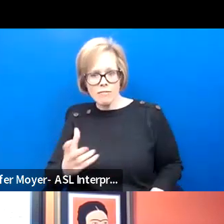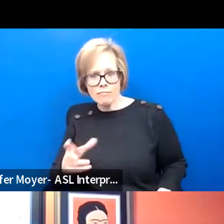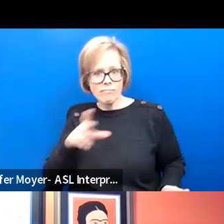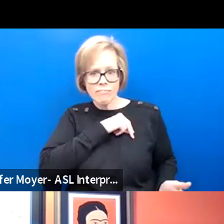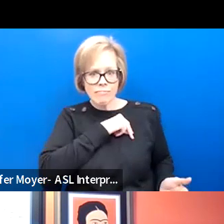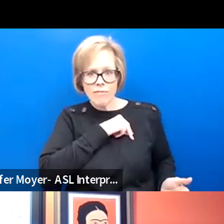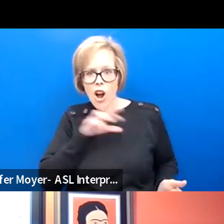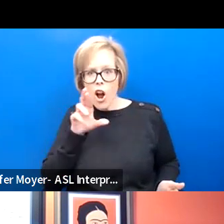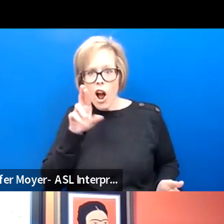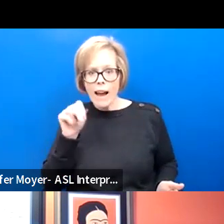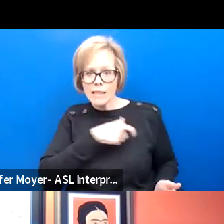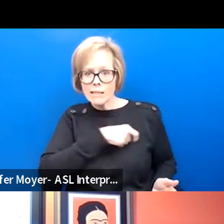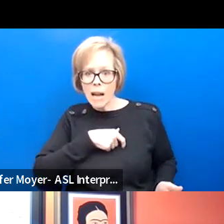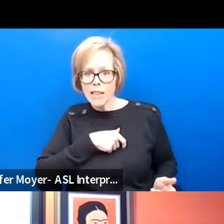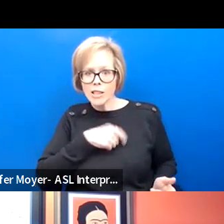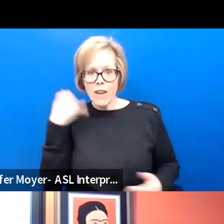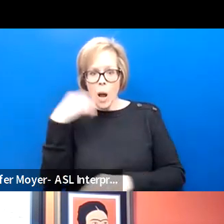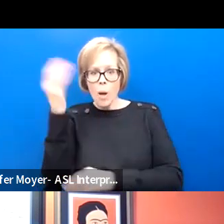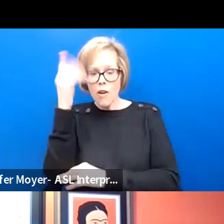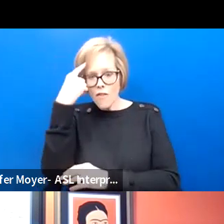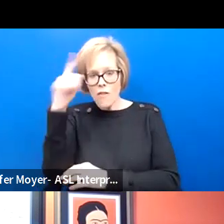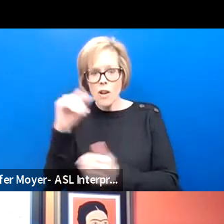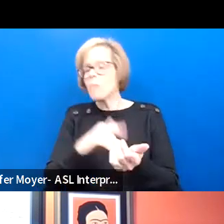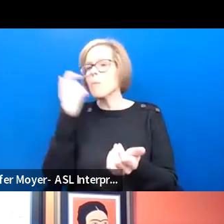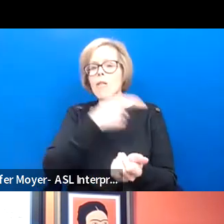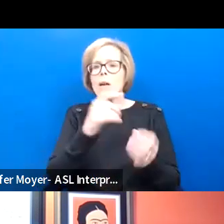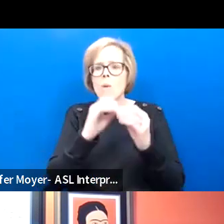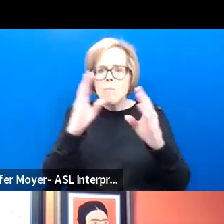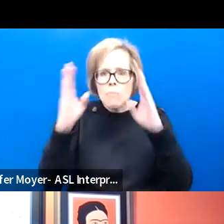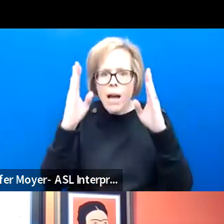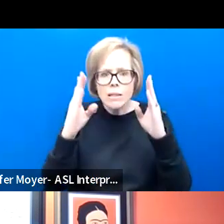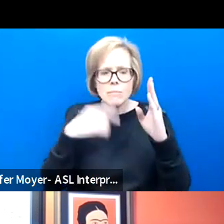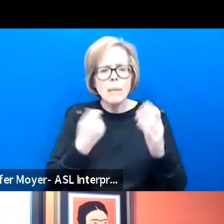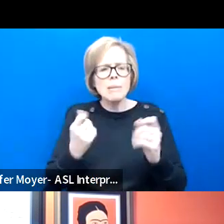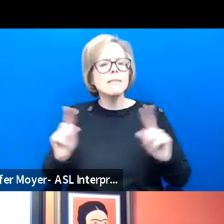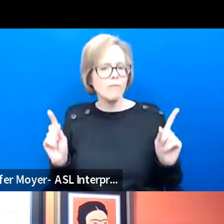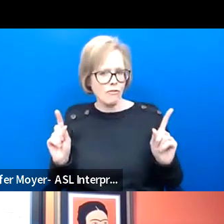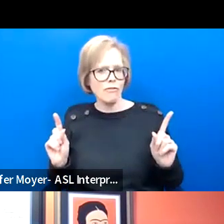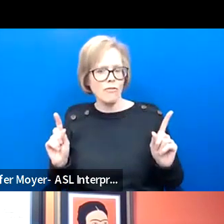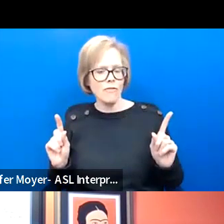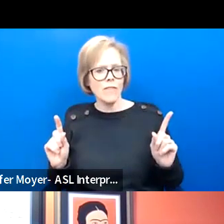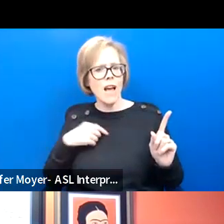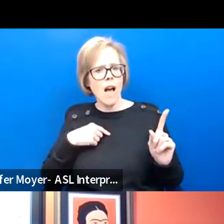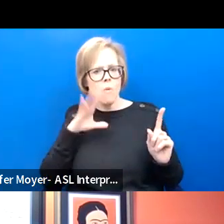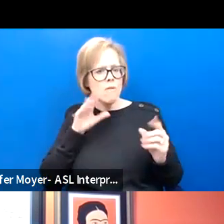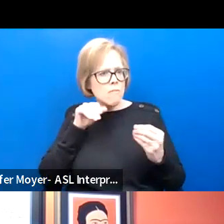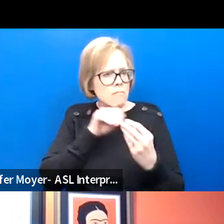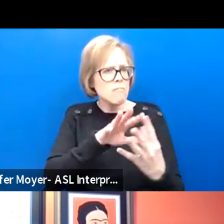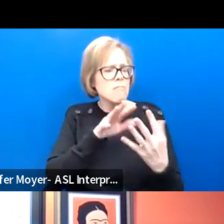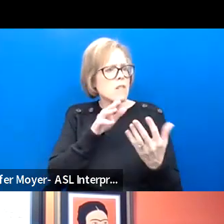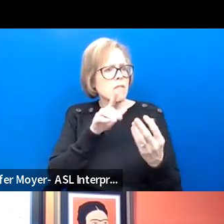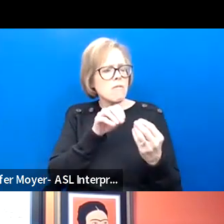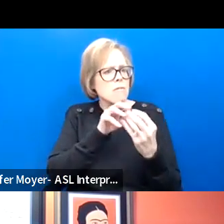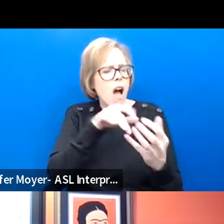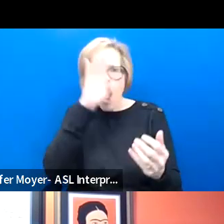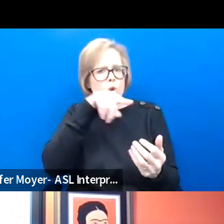doing presentations for physicians, because they listened to me a little different, you know, and I'd go toe to toe with them. And I said, I know you